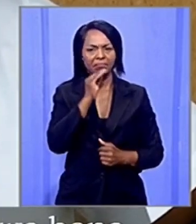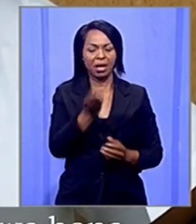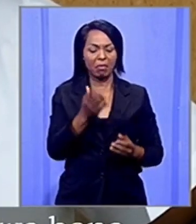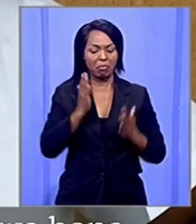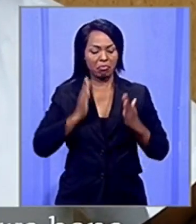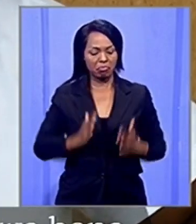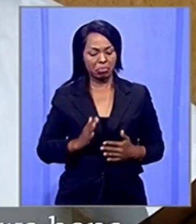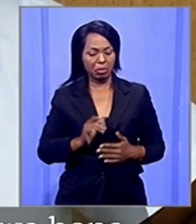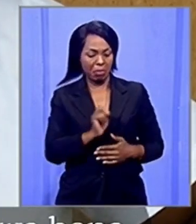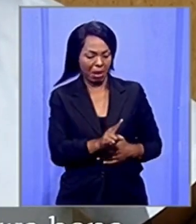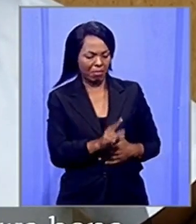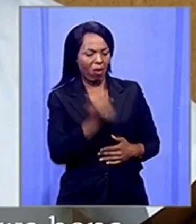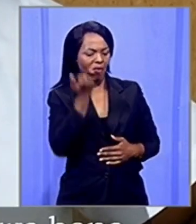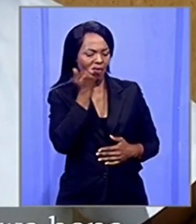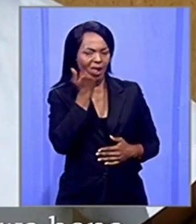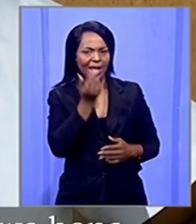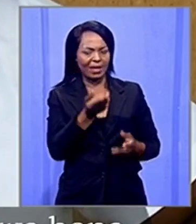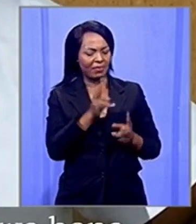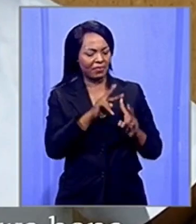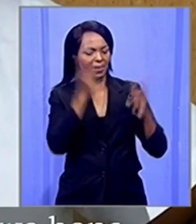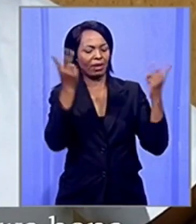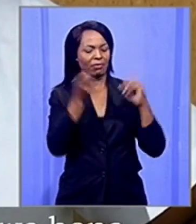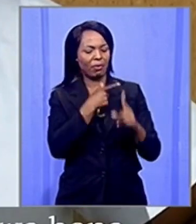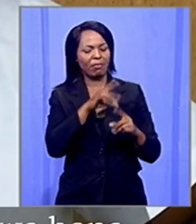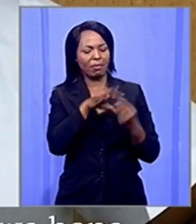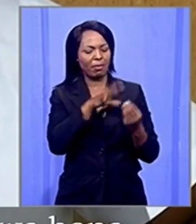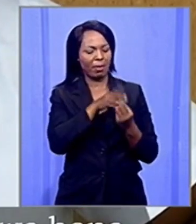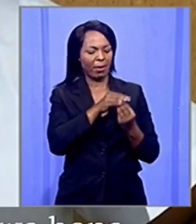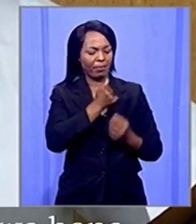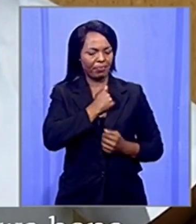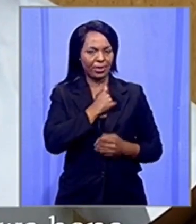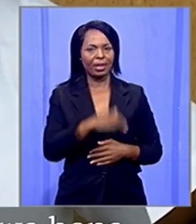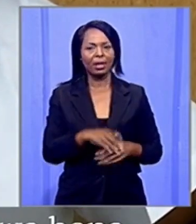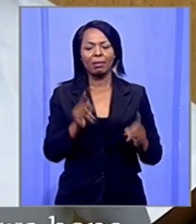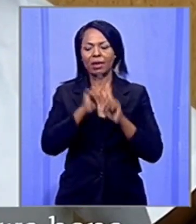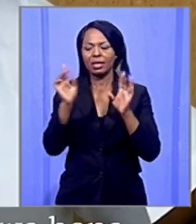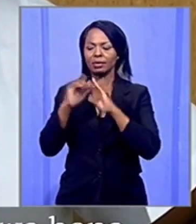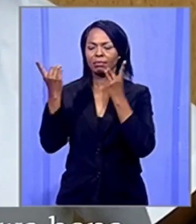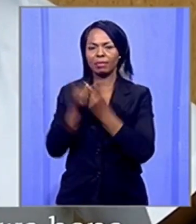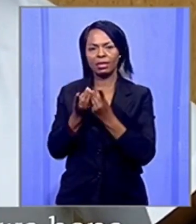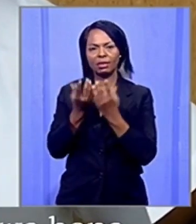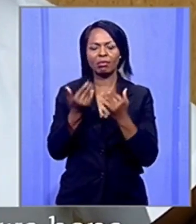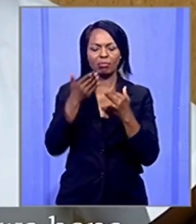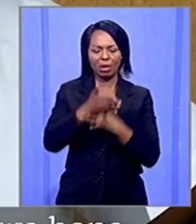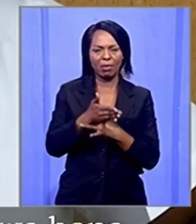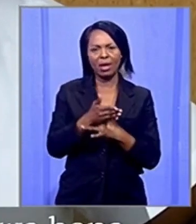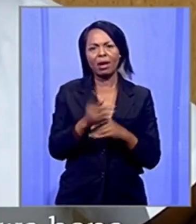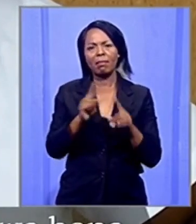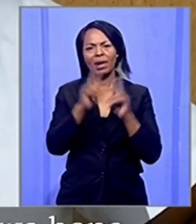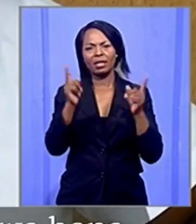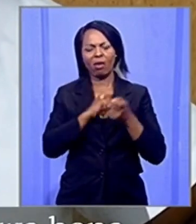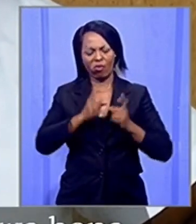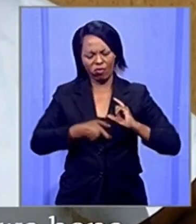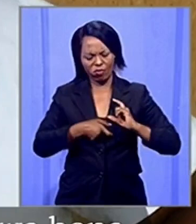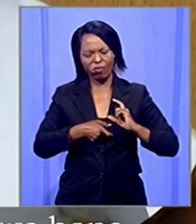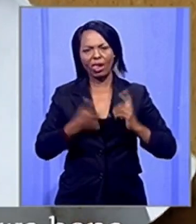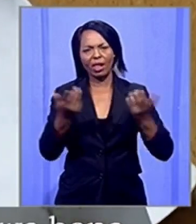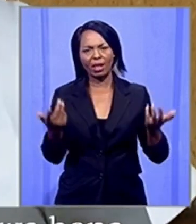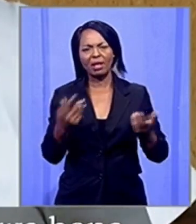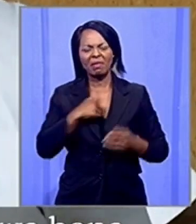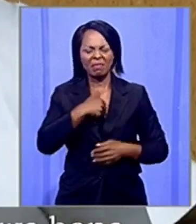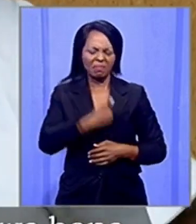raro. Go thata mo gore ona ka ntlha gore department e dirile phatla mo dipelong tsa rona le mo maikutlong a rona. Gore marapo a